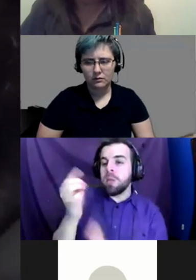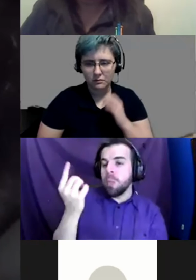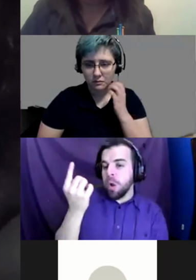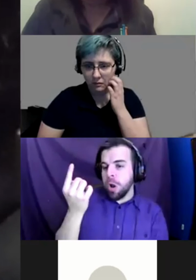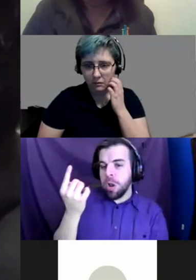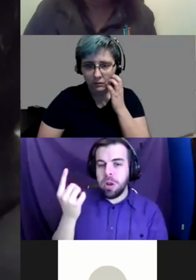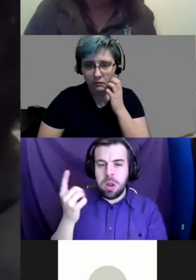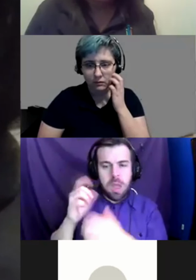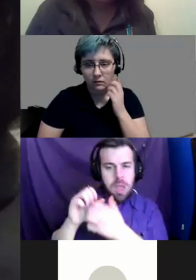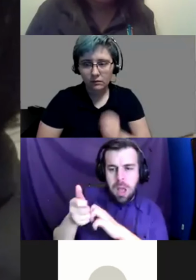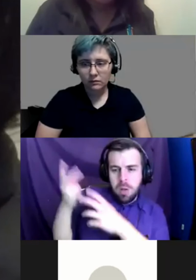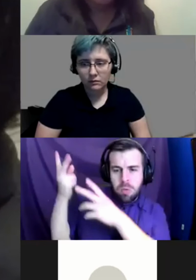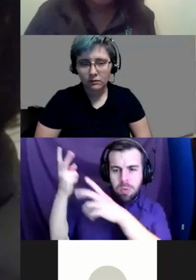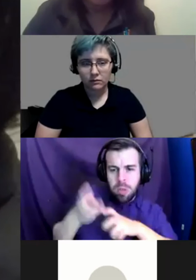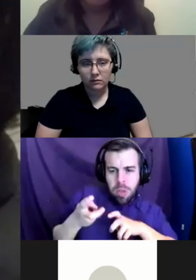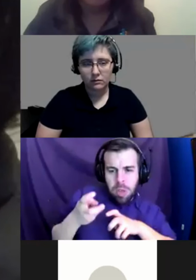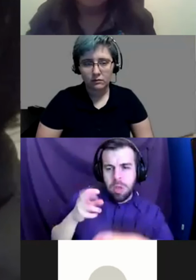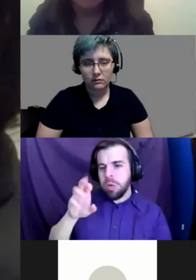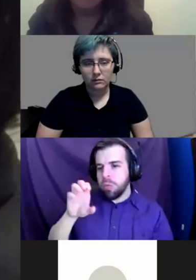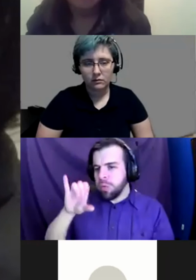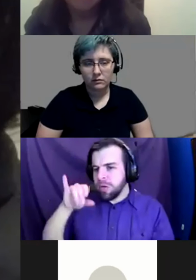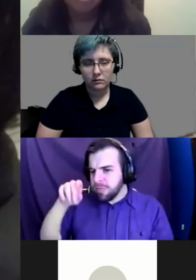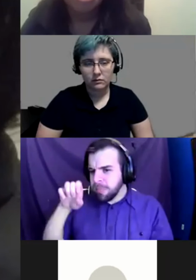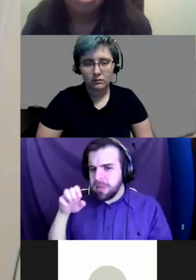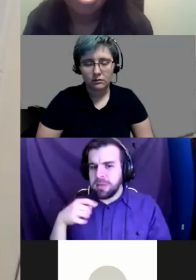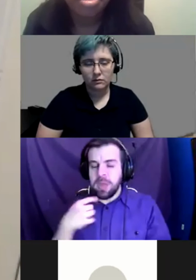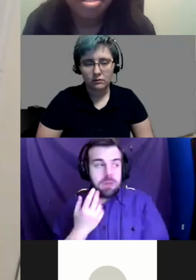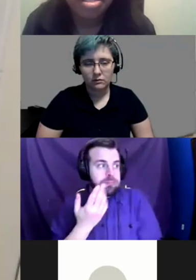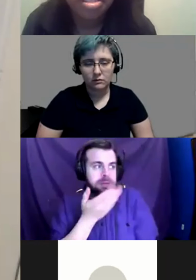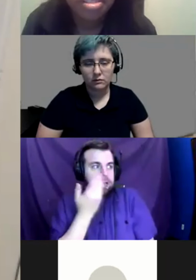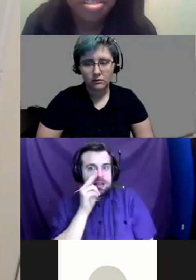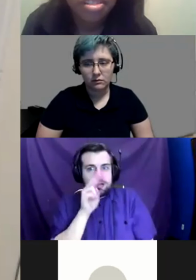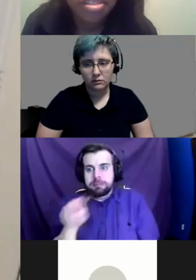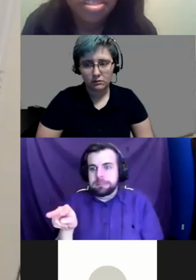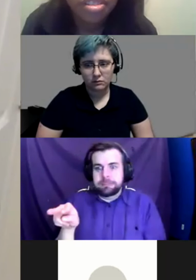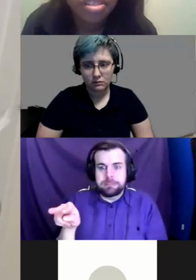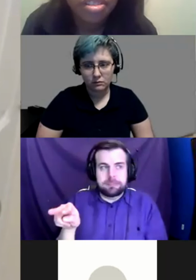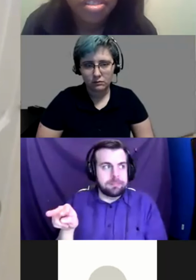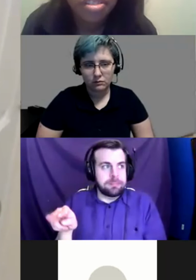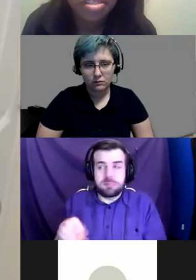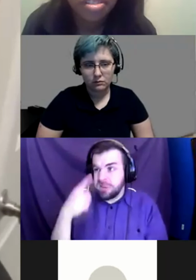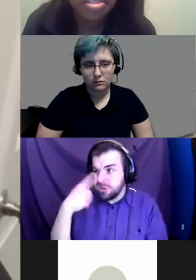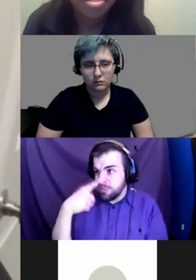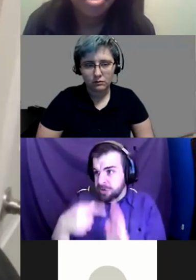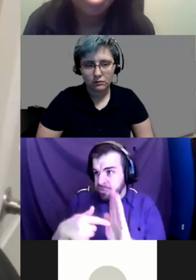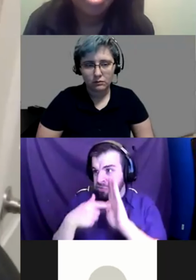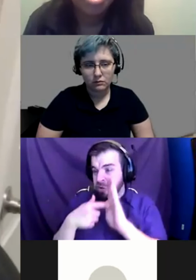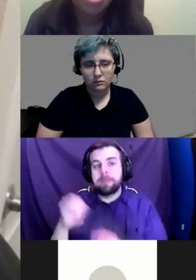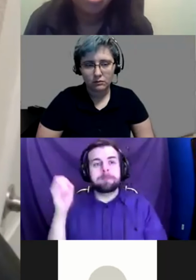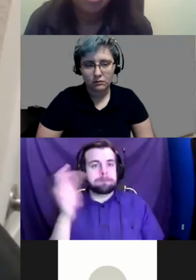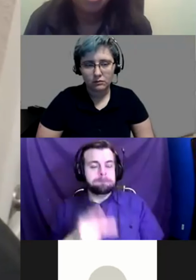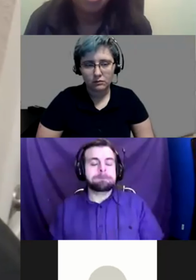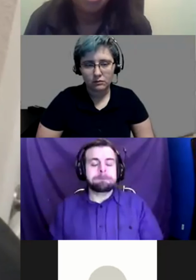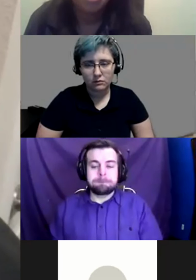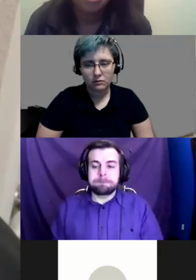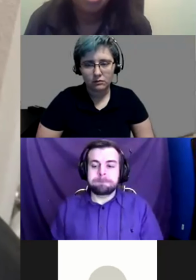here. Can you show me? Okay, let me see. I haven't did it in a